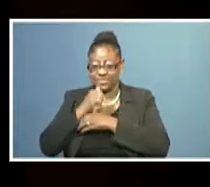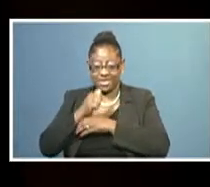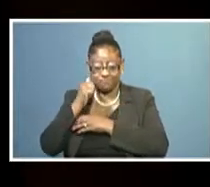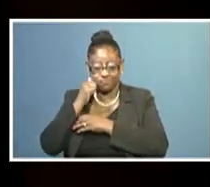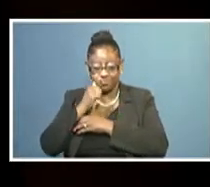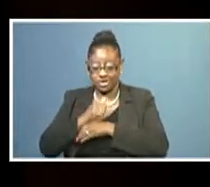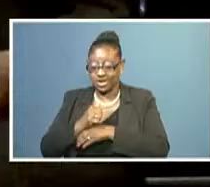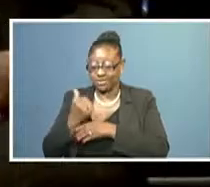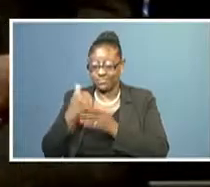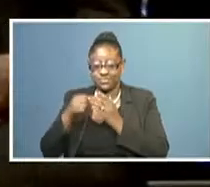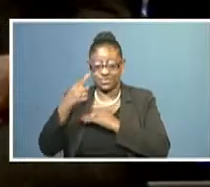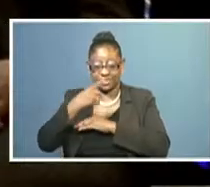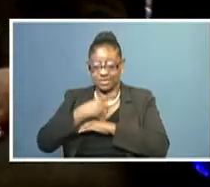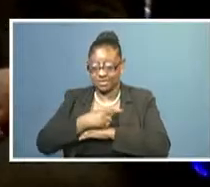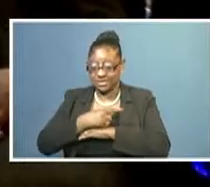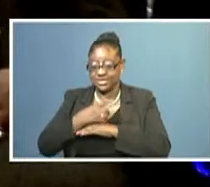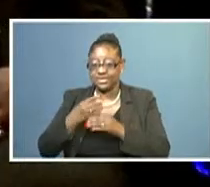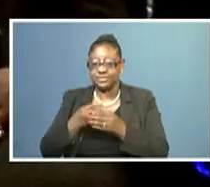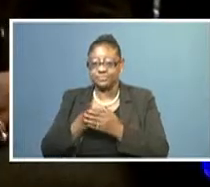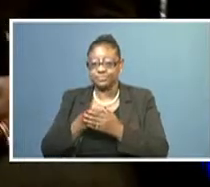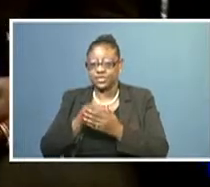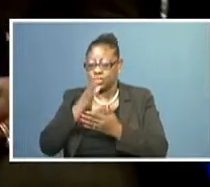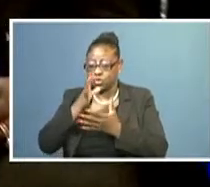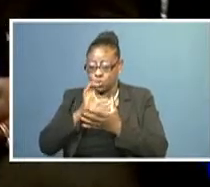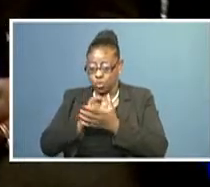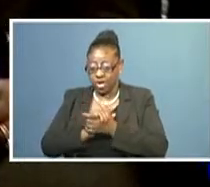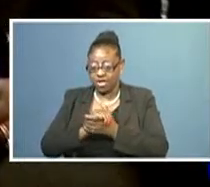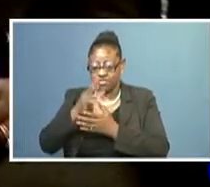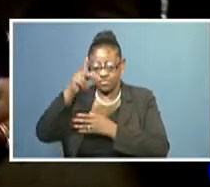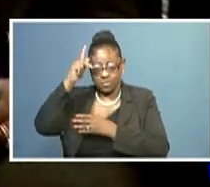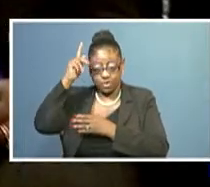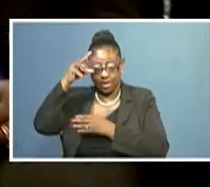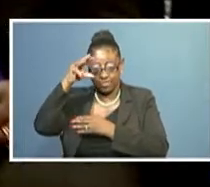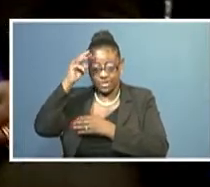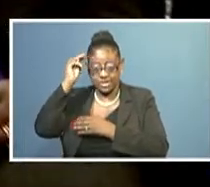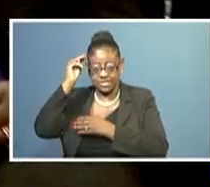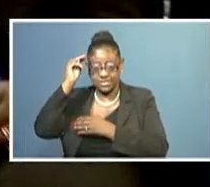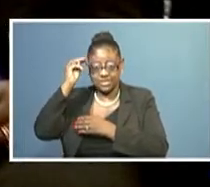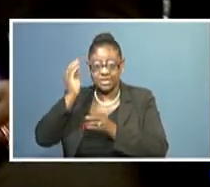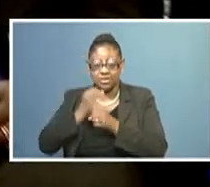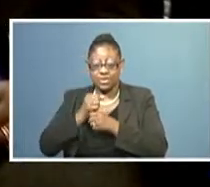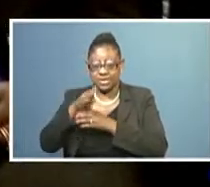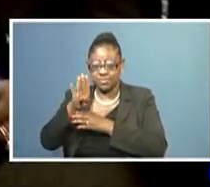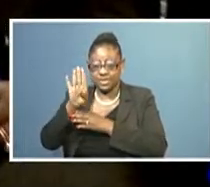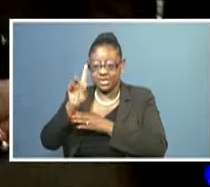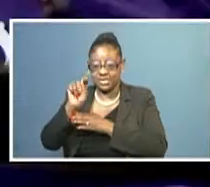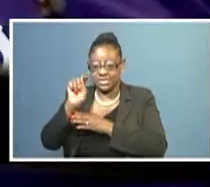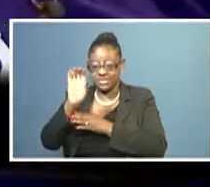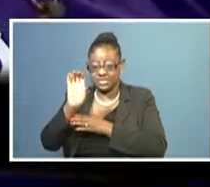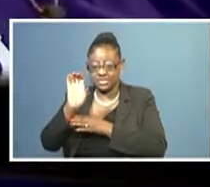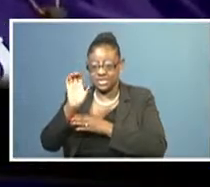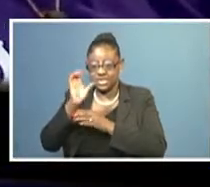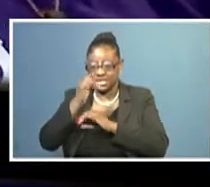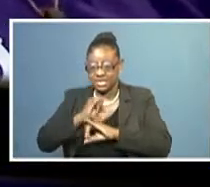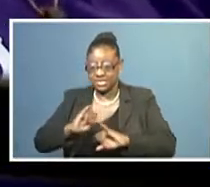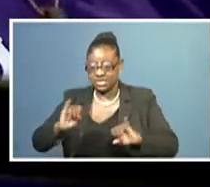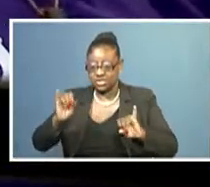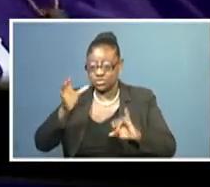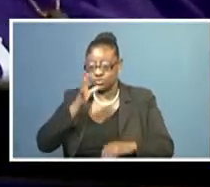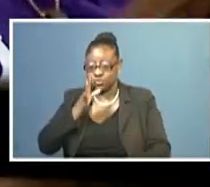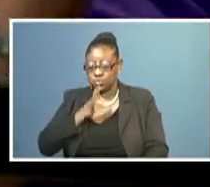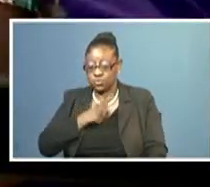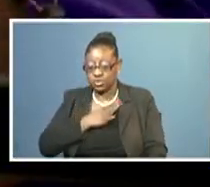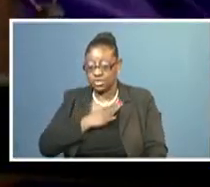every single day. The wife of the Prime Minister's comments made this morning at BTC's International Women's Day Break the